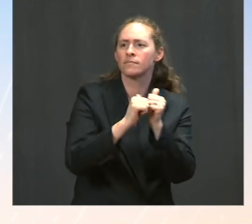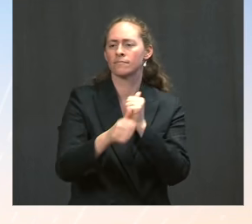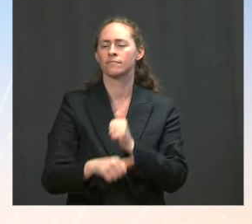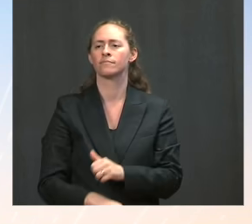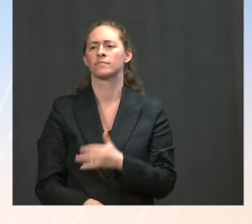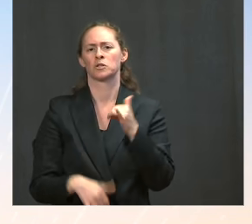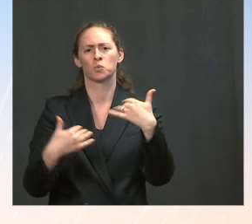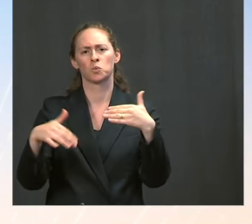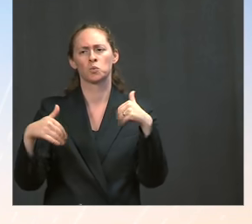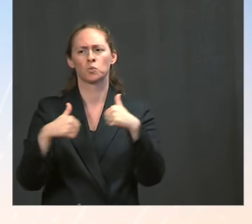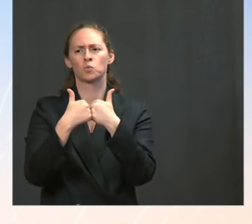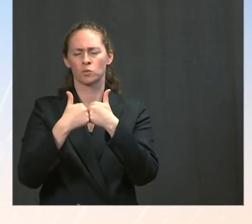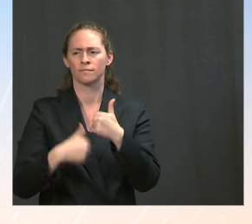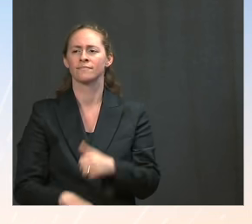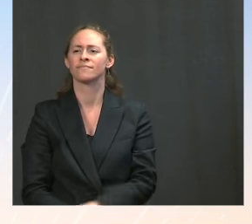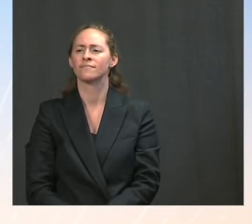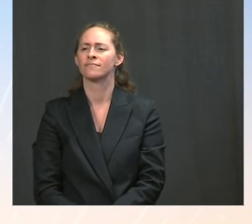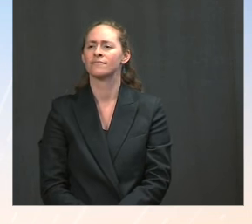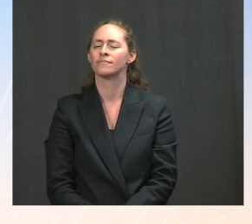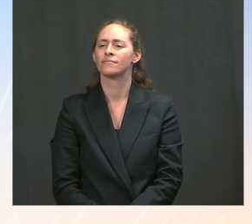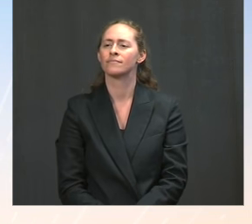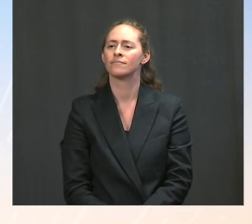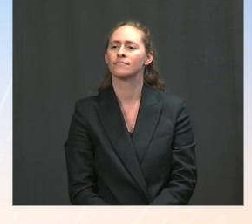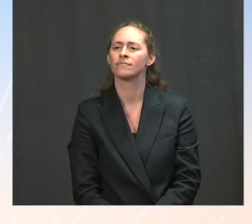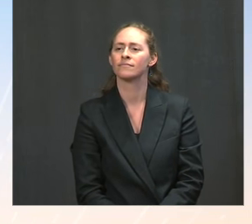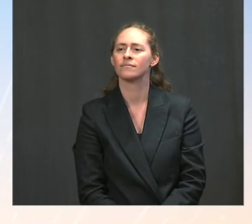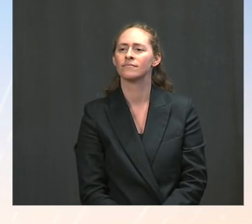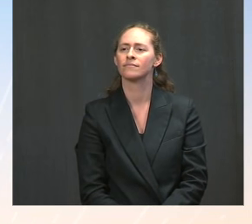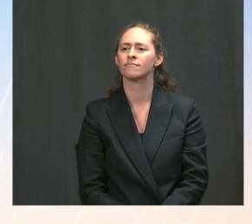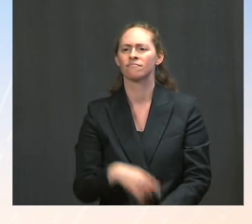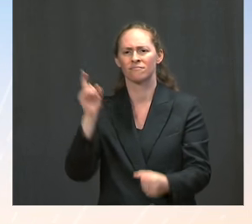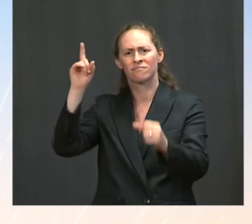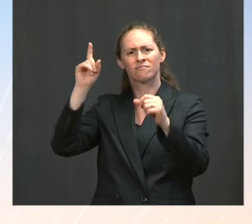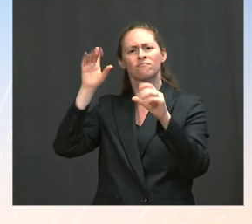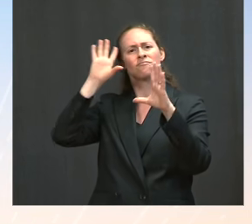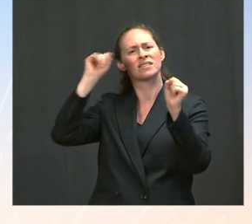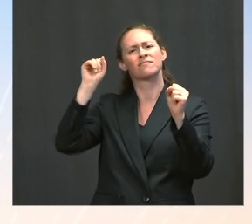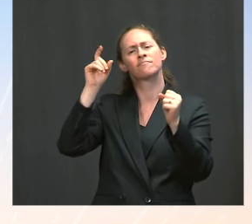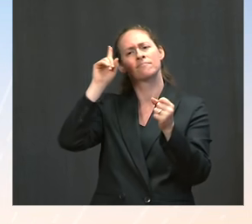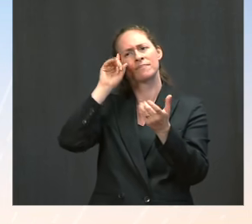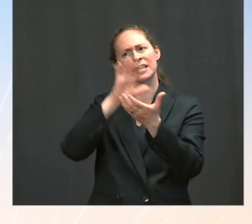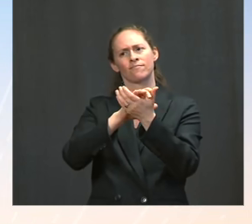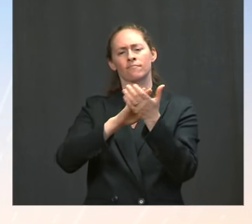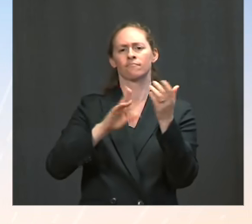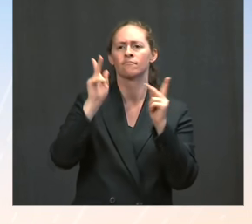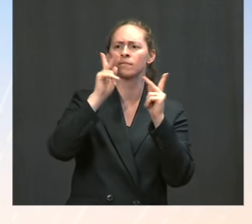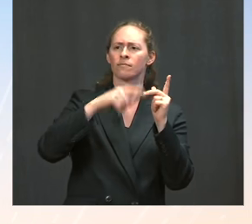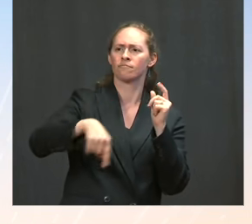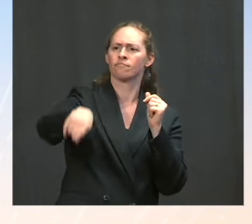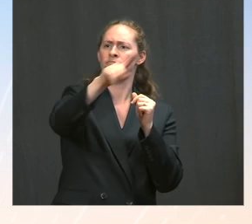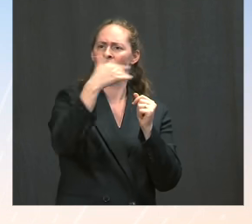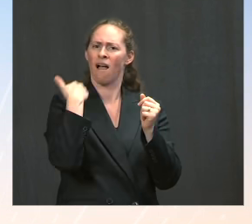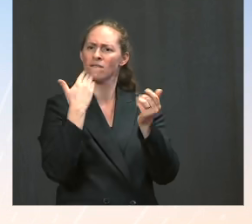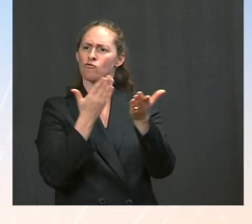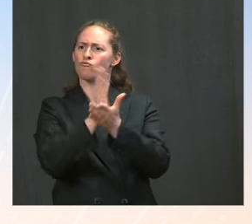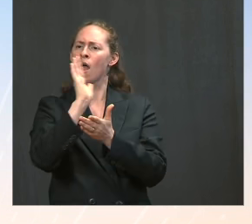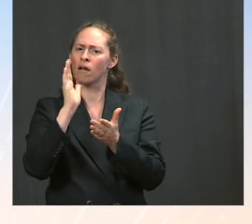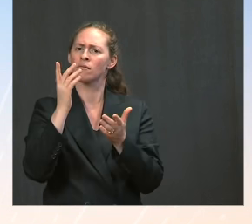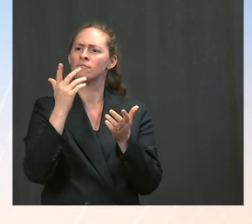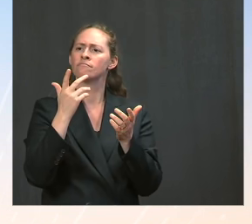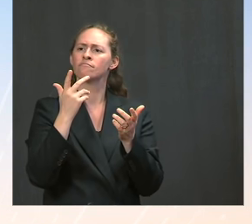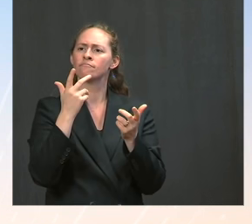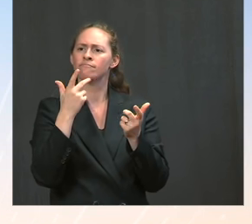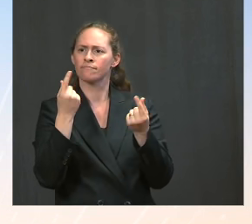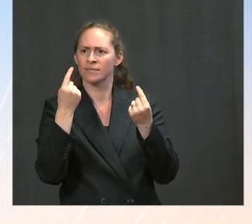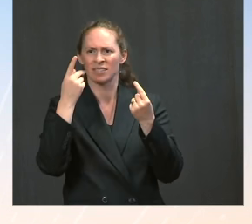fundamental rights were being violated by the last president. And voting rights and racial equality is central